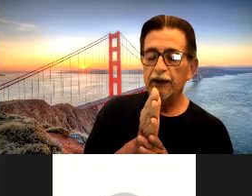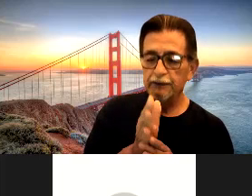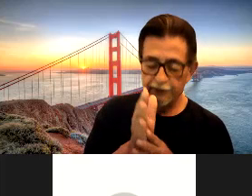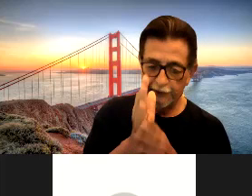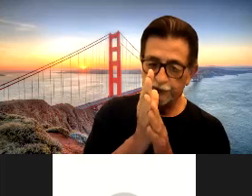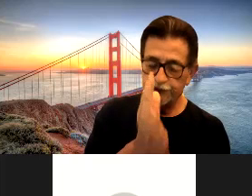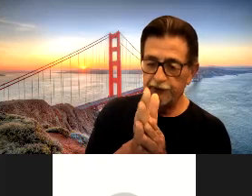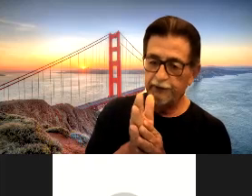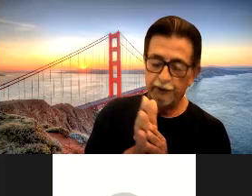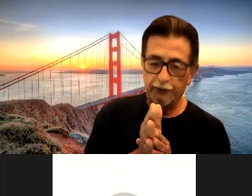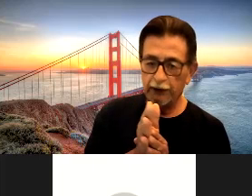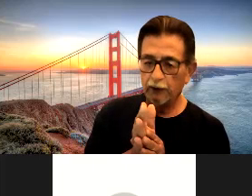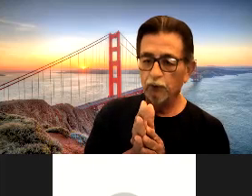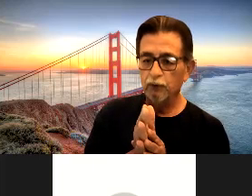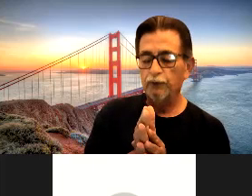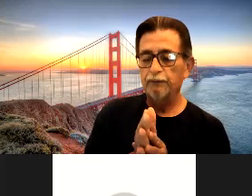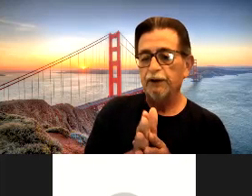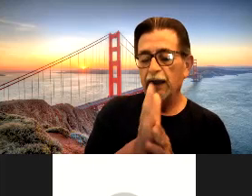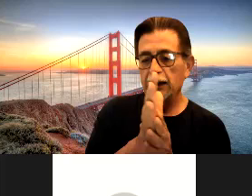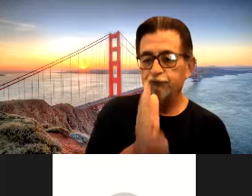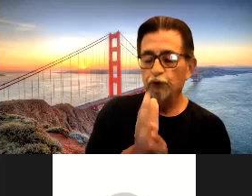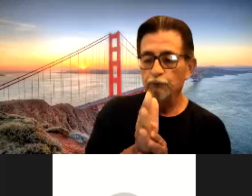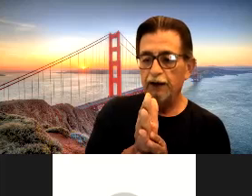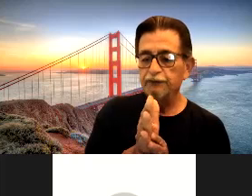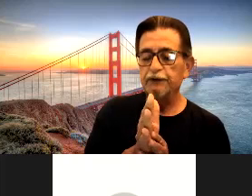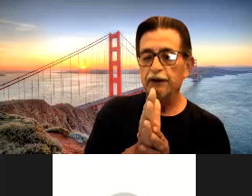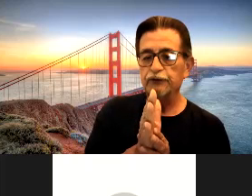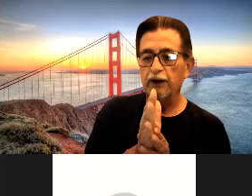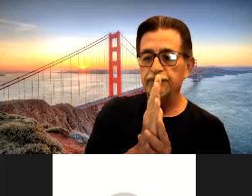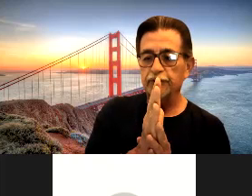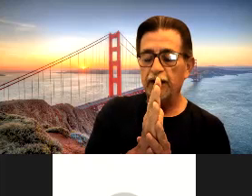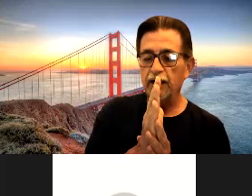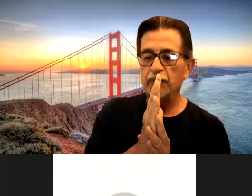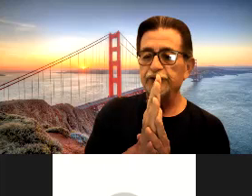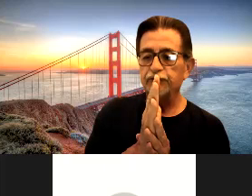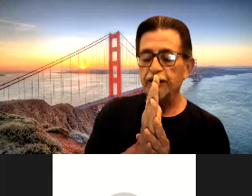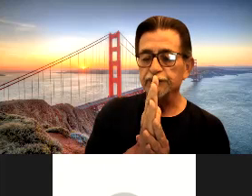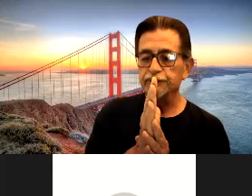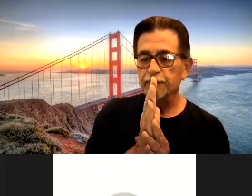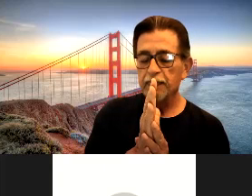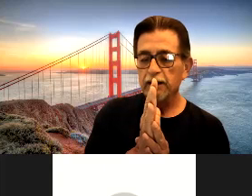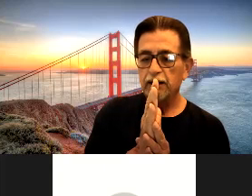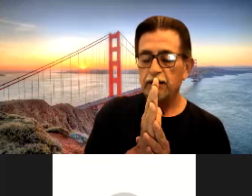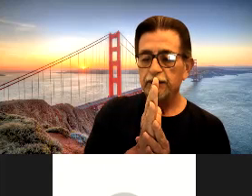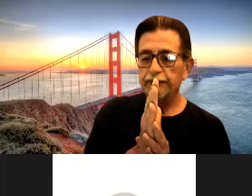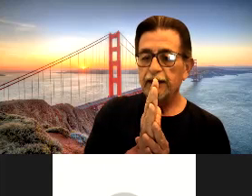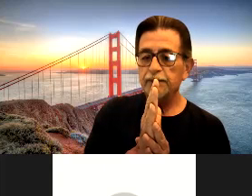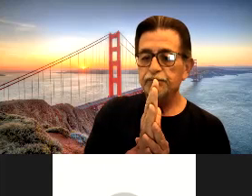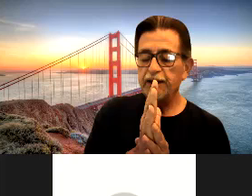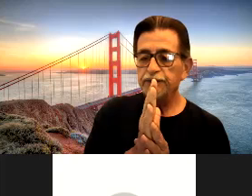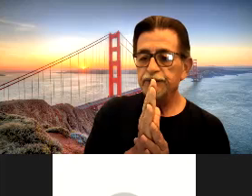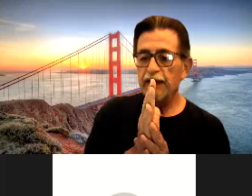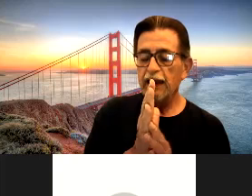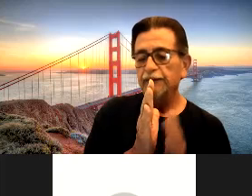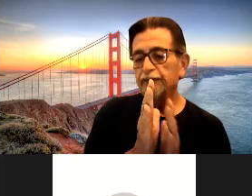they're the guys that are sitting there and they're like, whoa, wait a minute. I got 4 valence electrons, okay? I'm on the fence.